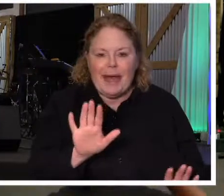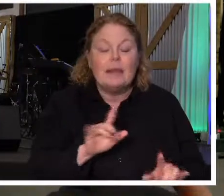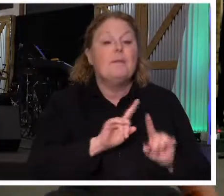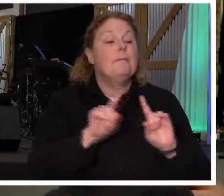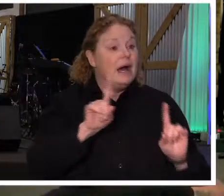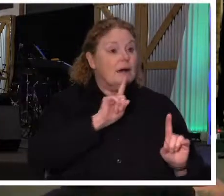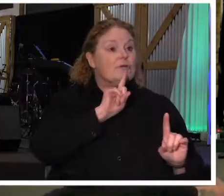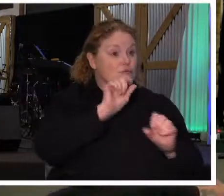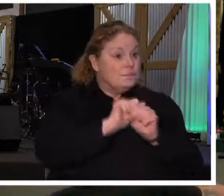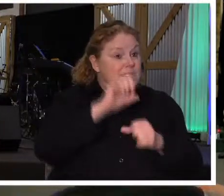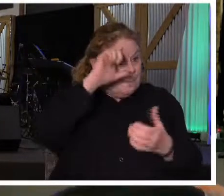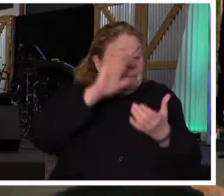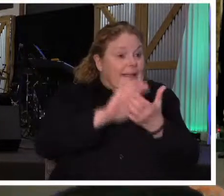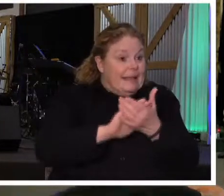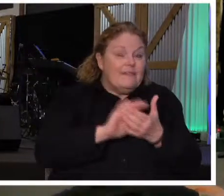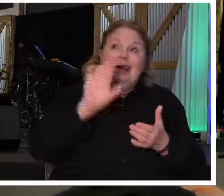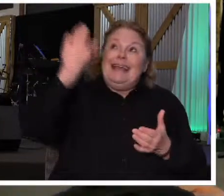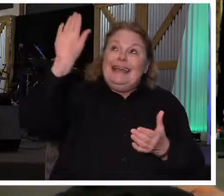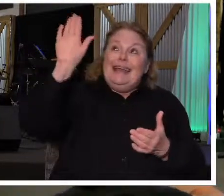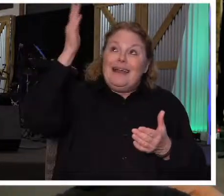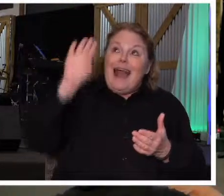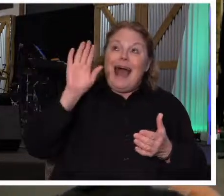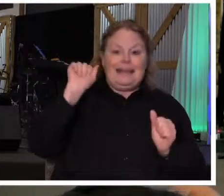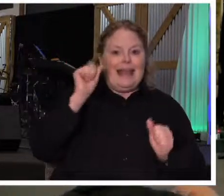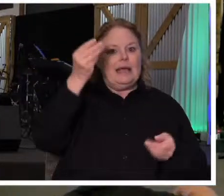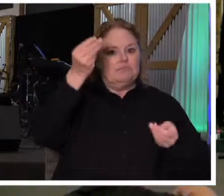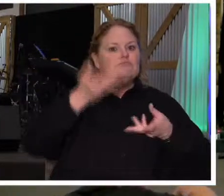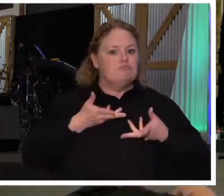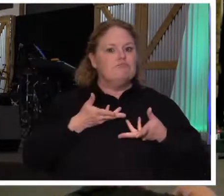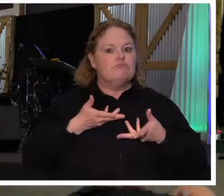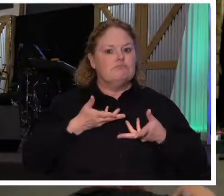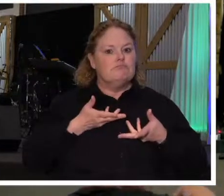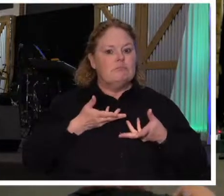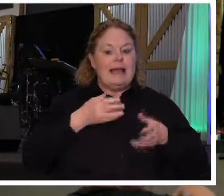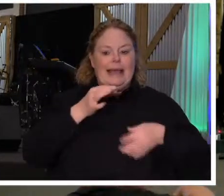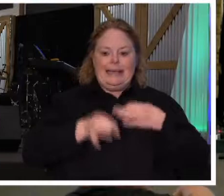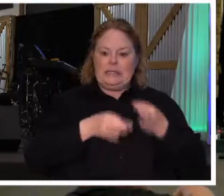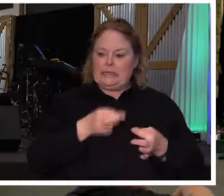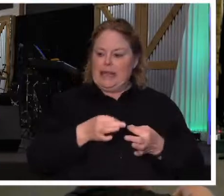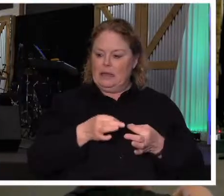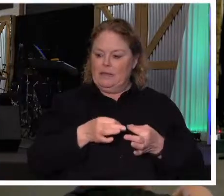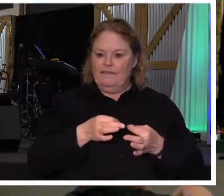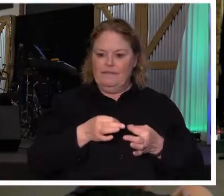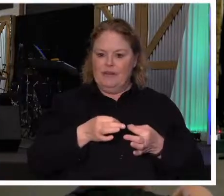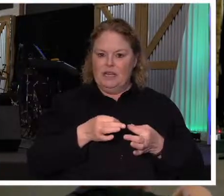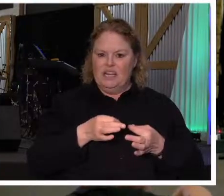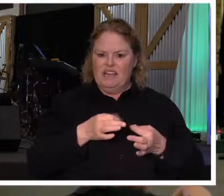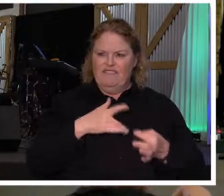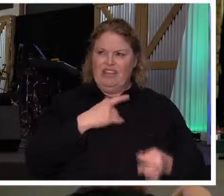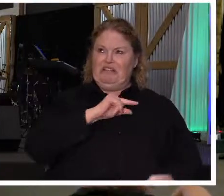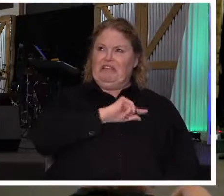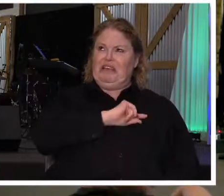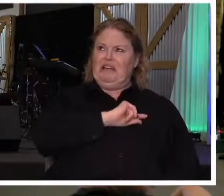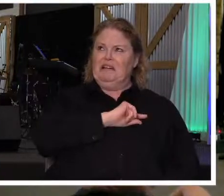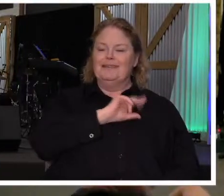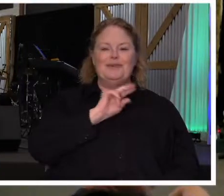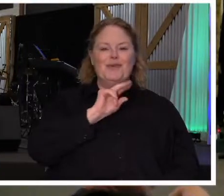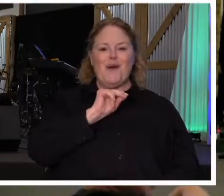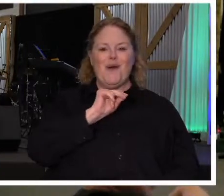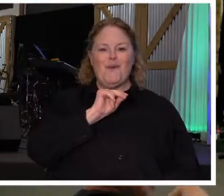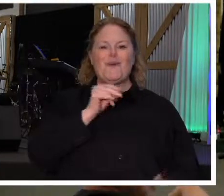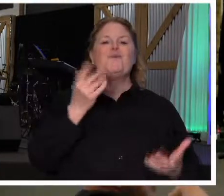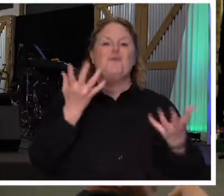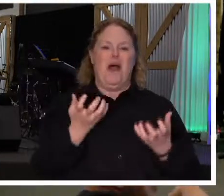I do believe that the Word of God can prompt some things in us that rather than leading us into service by guilt, He leads us into service by